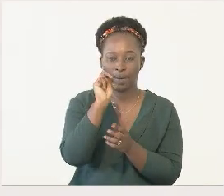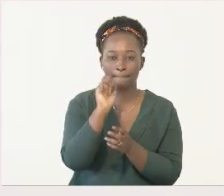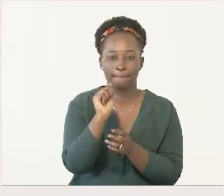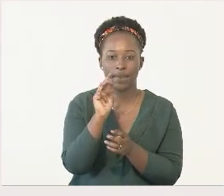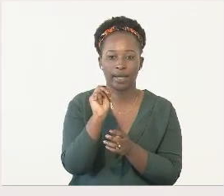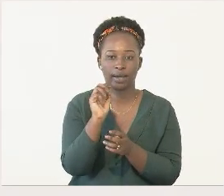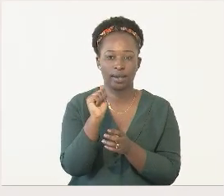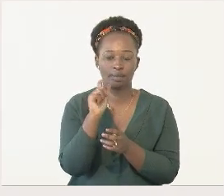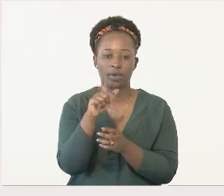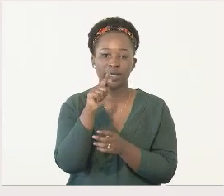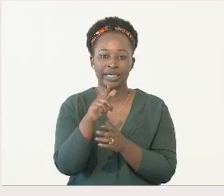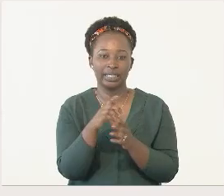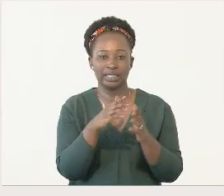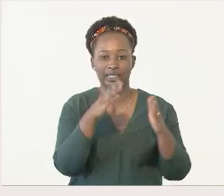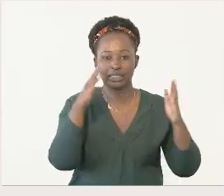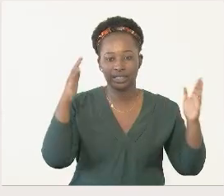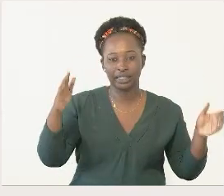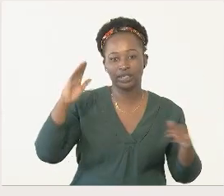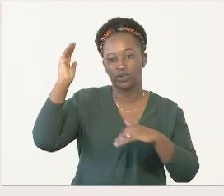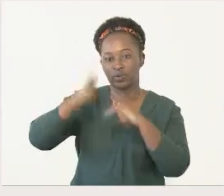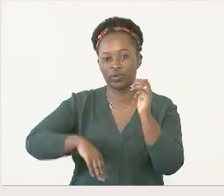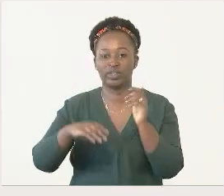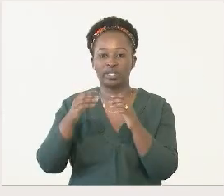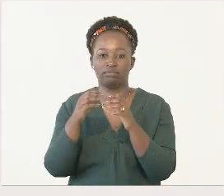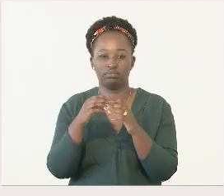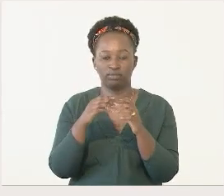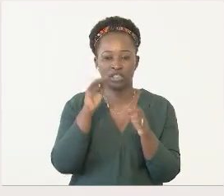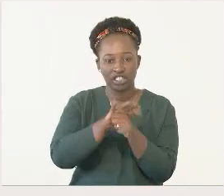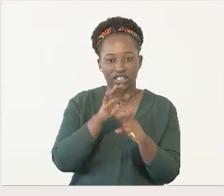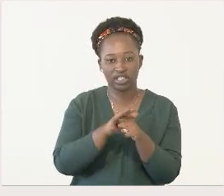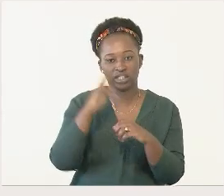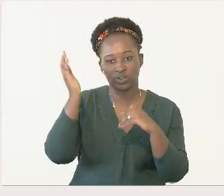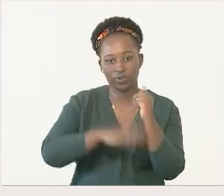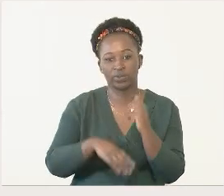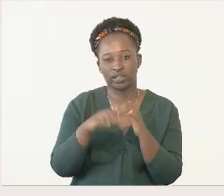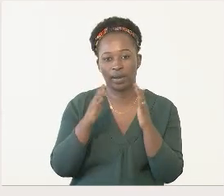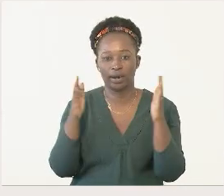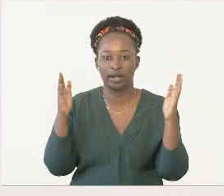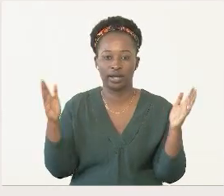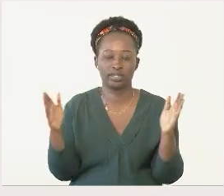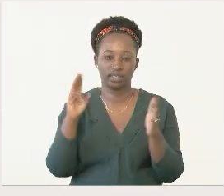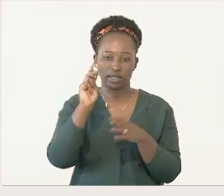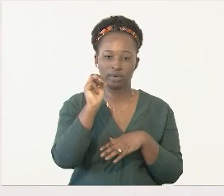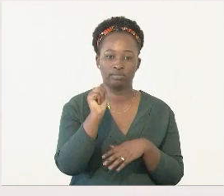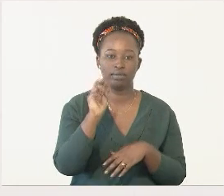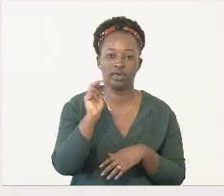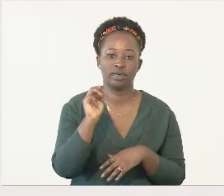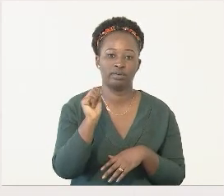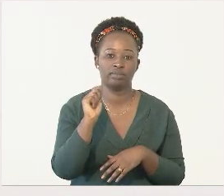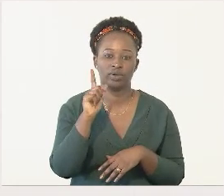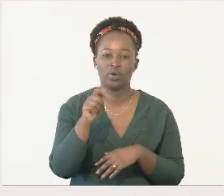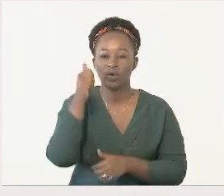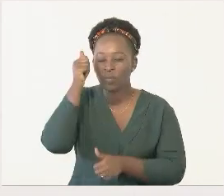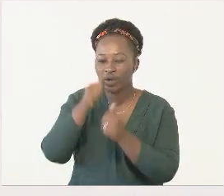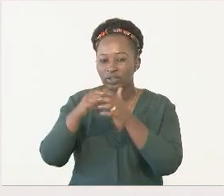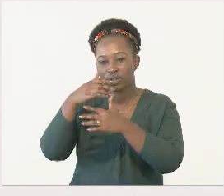mammal, although their body temperatures remain constant. Which of the following conclusion can